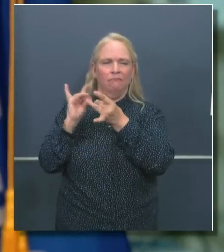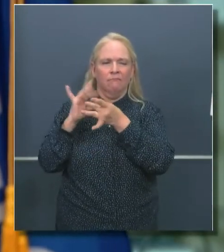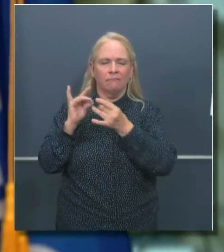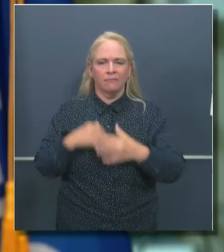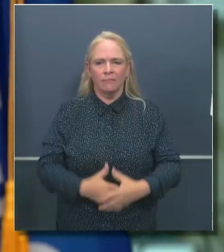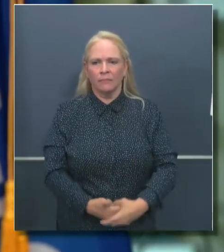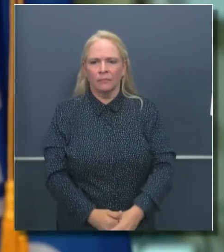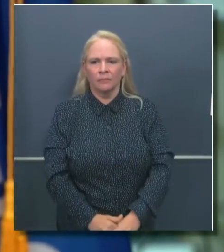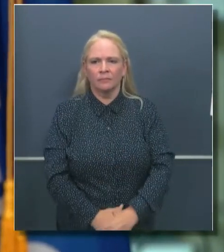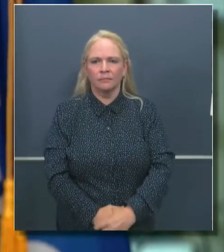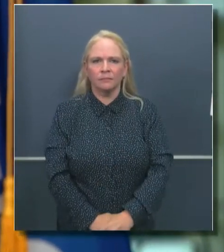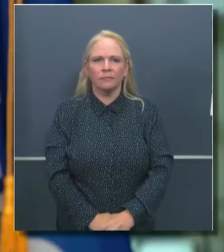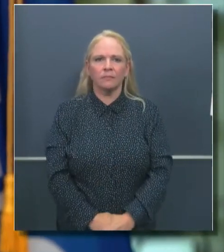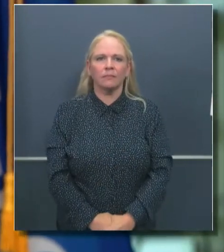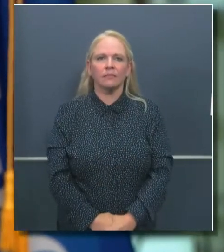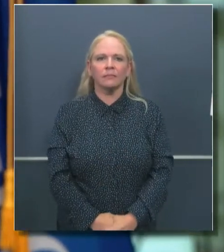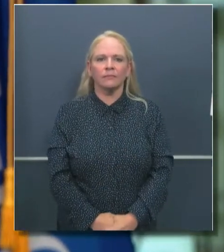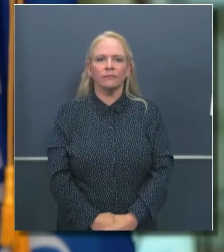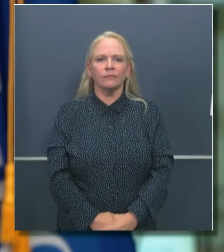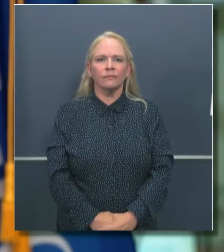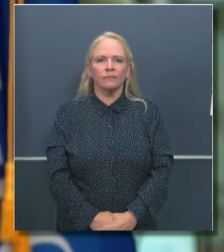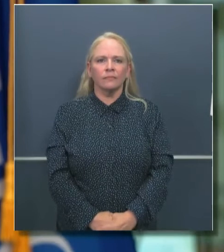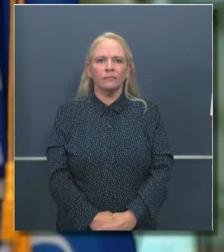Thank you, Governor. So